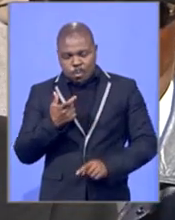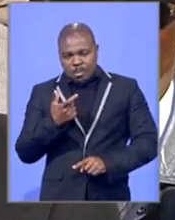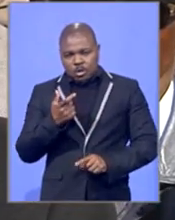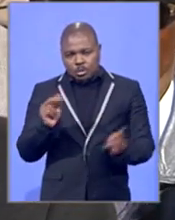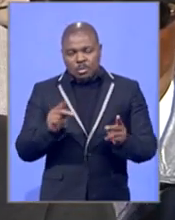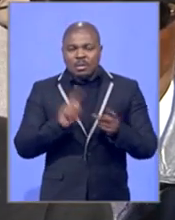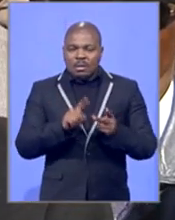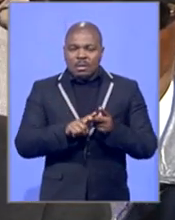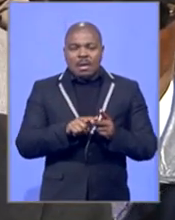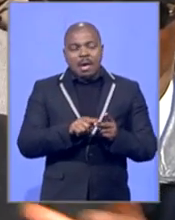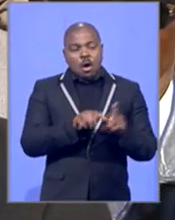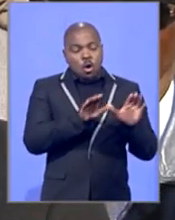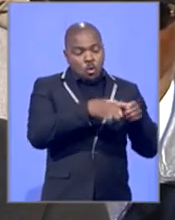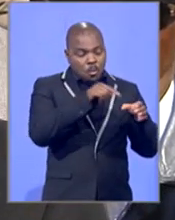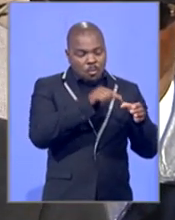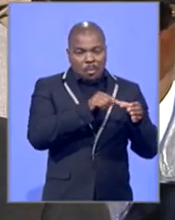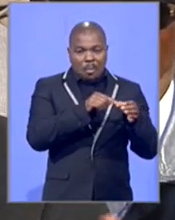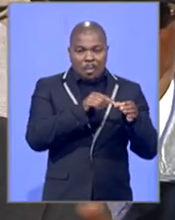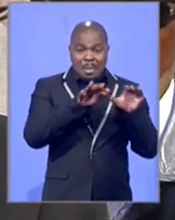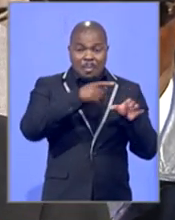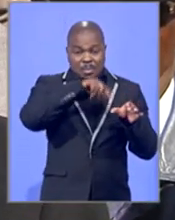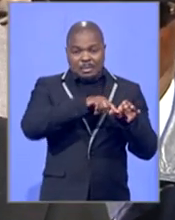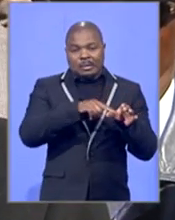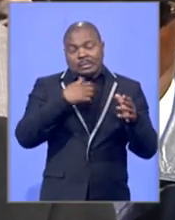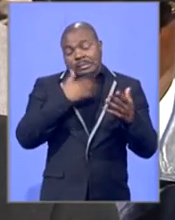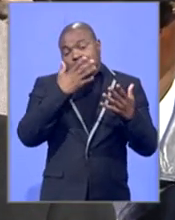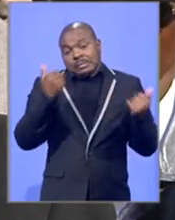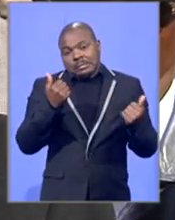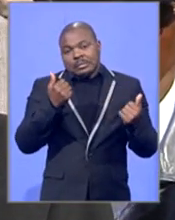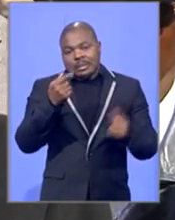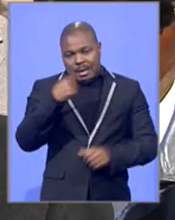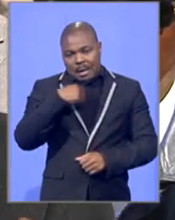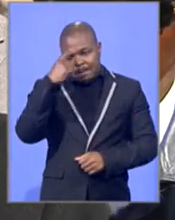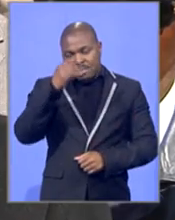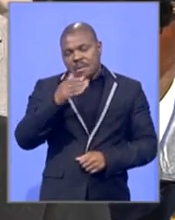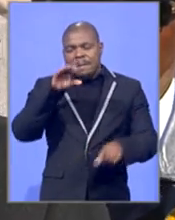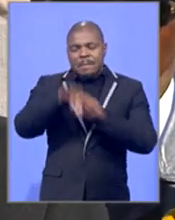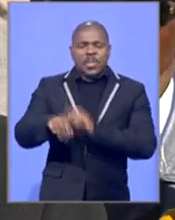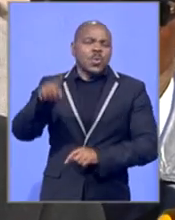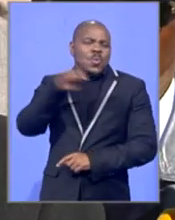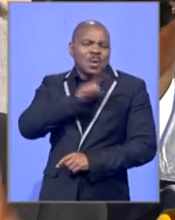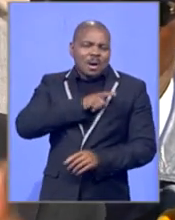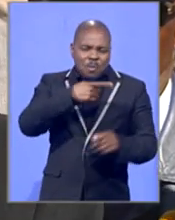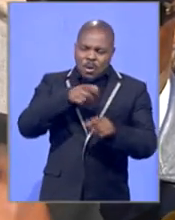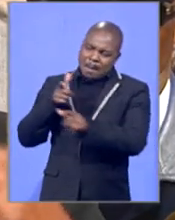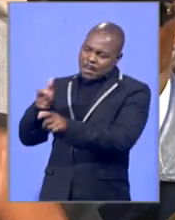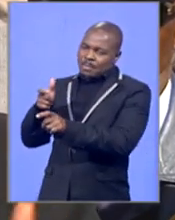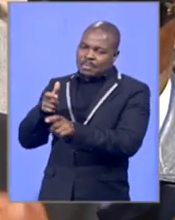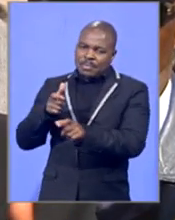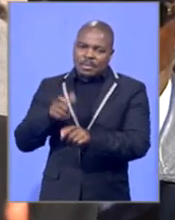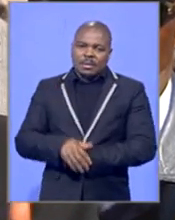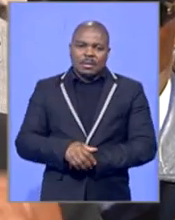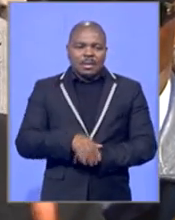So it's a group of people for whatever reason that we believe will get the motive as soon as we find them that